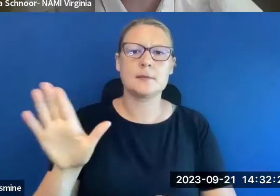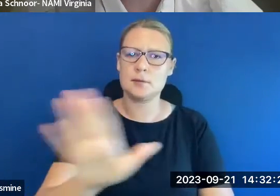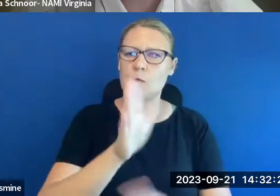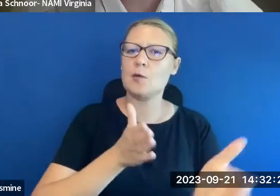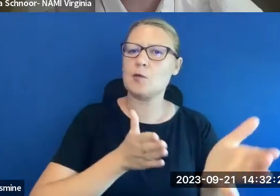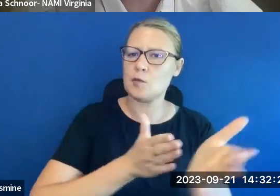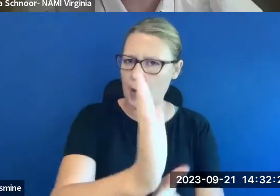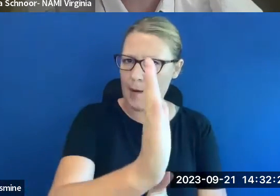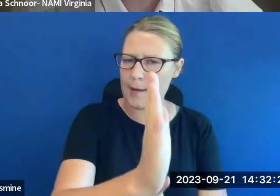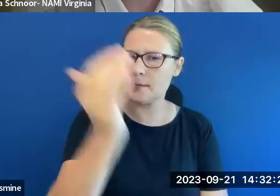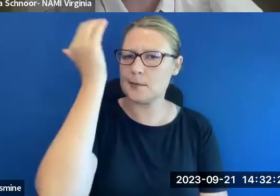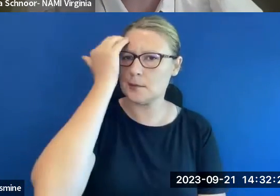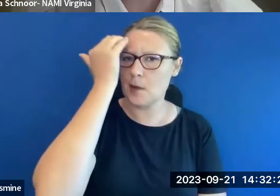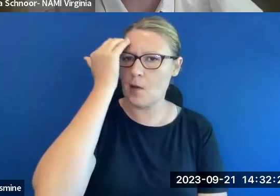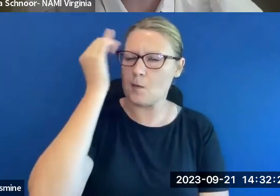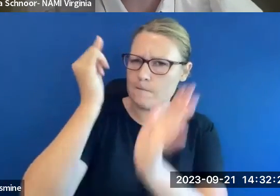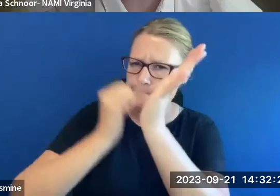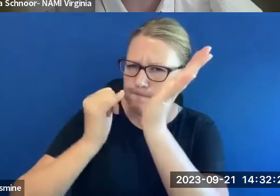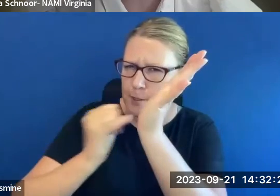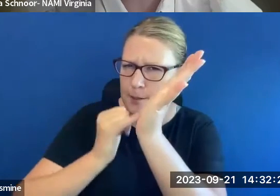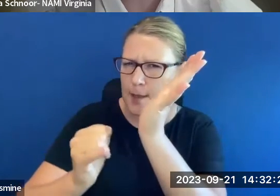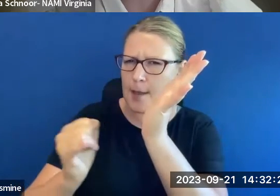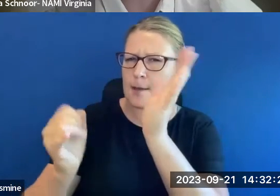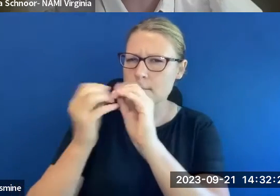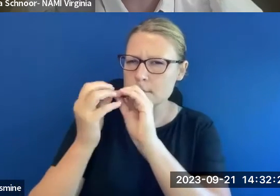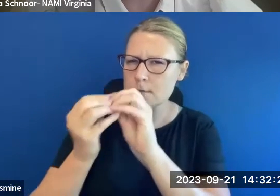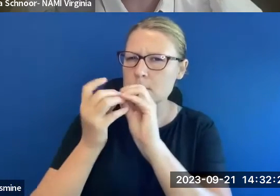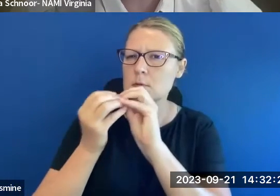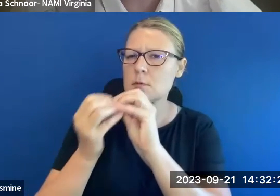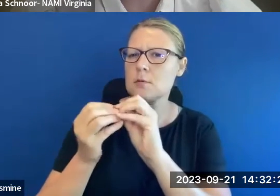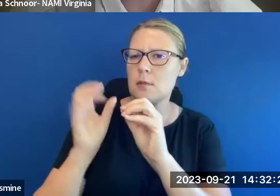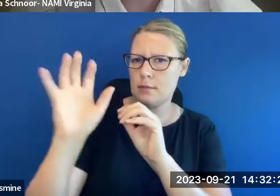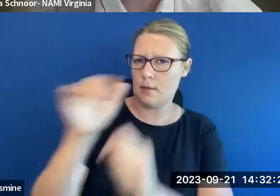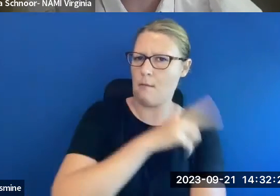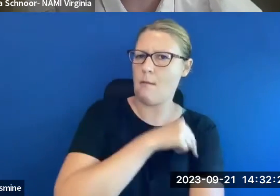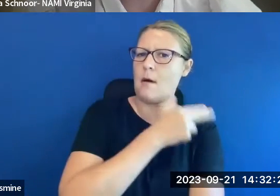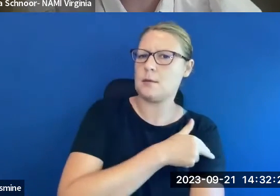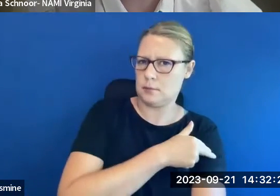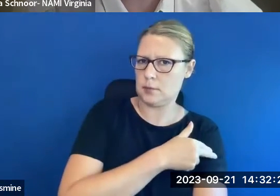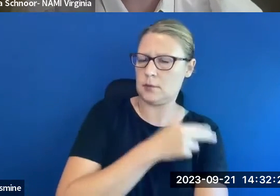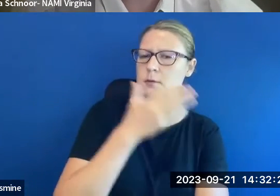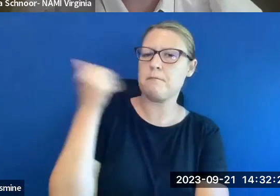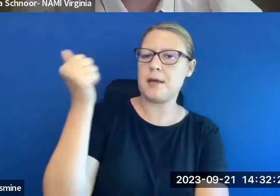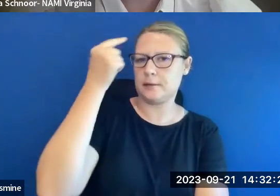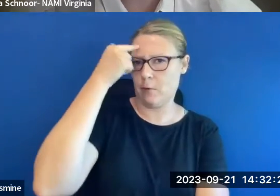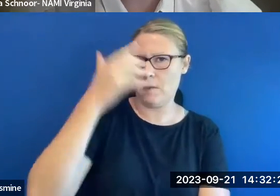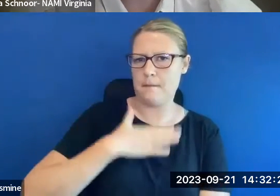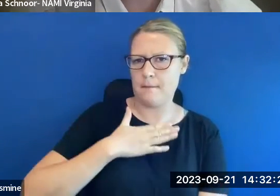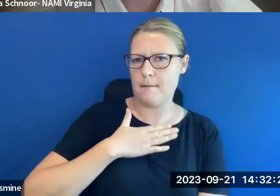You have the right to investigate and to consult and make sure that the placement that you are choosing for your youth, your